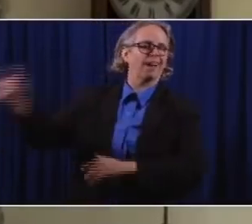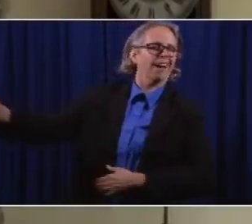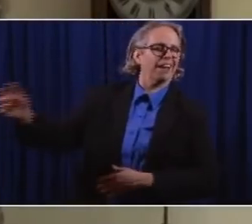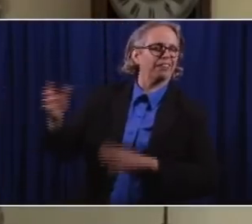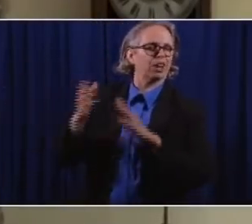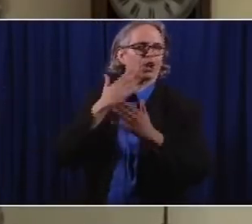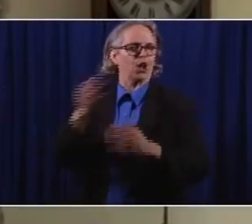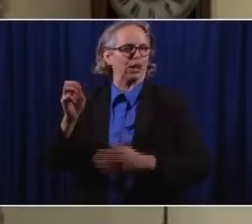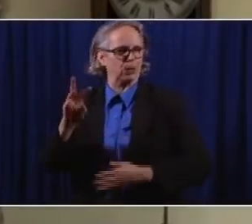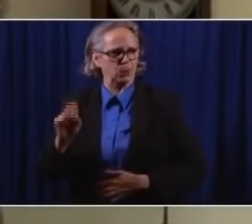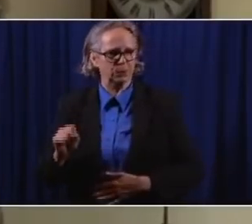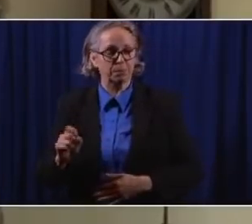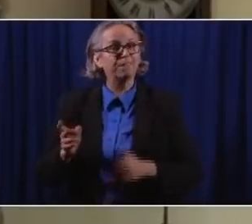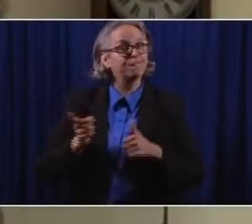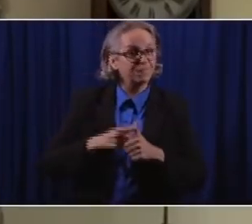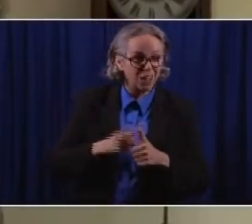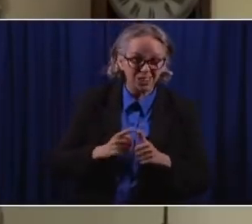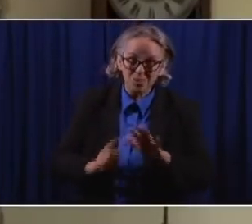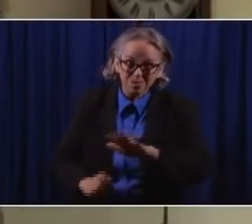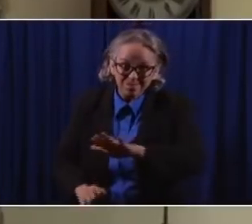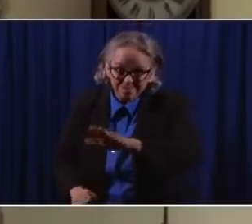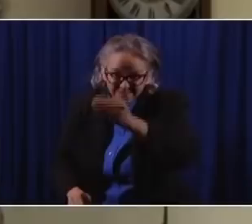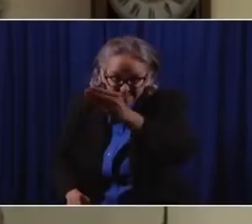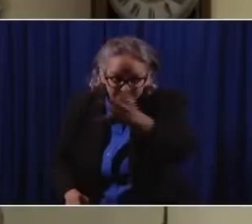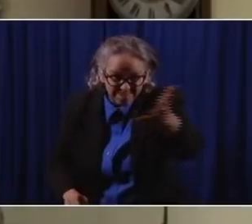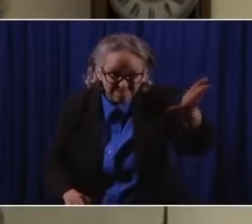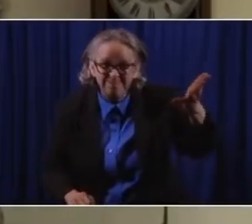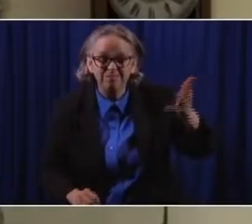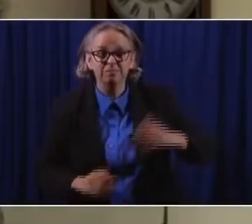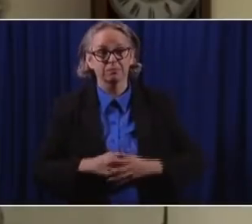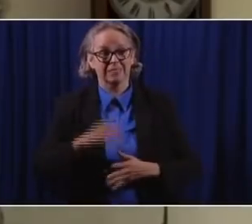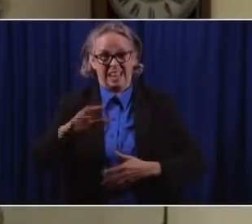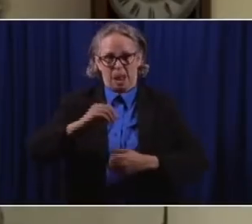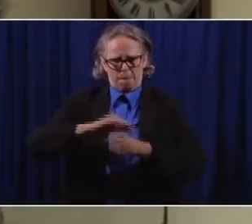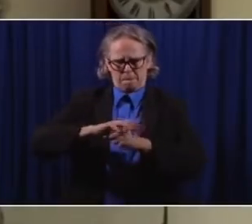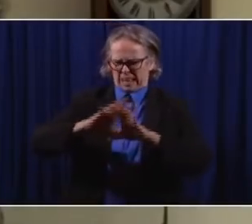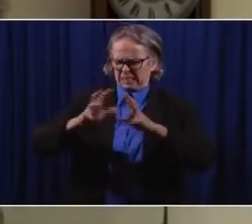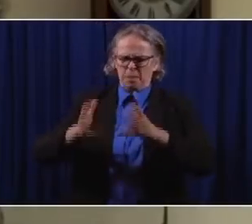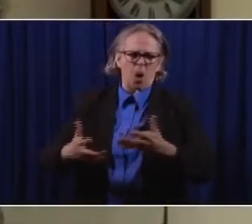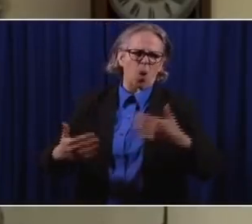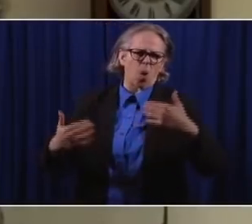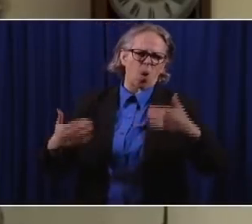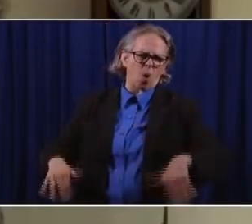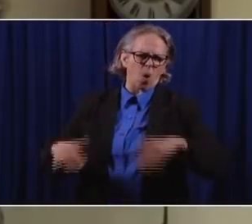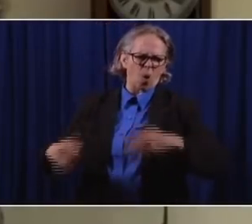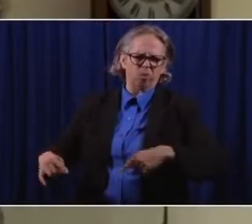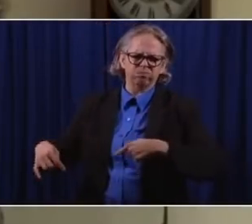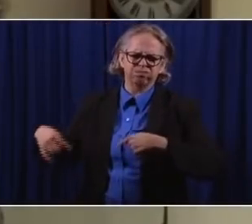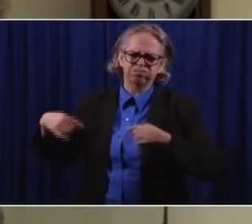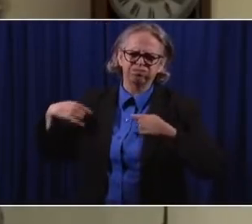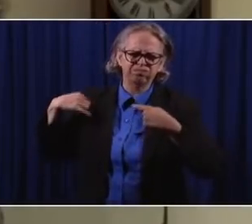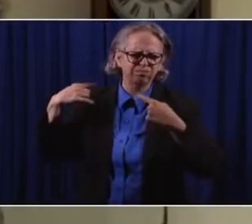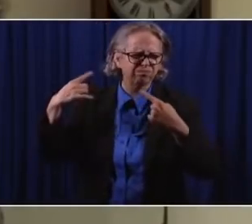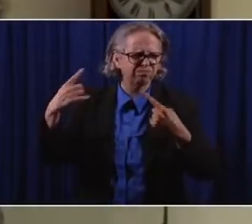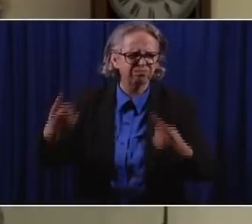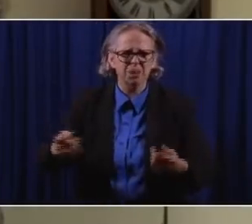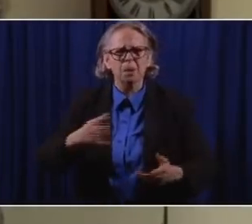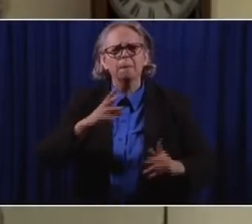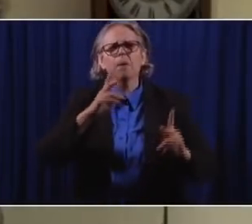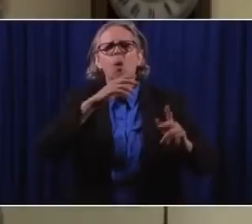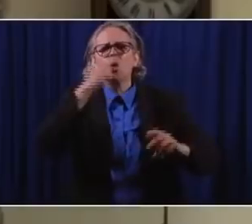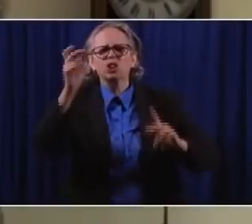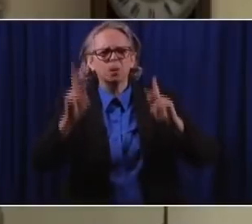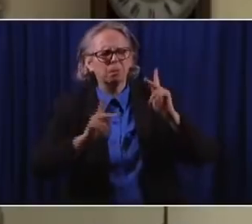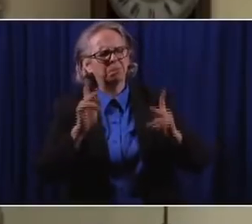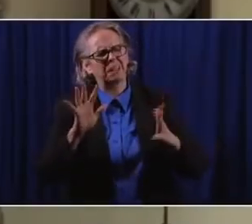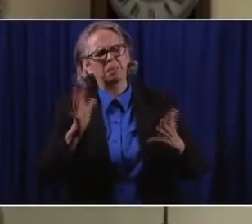here, throughout the pandemic, older Ohioans have certainly been particularly hard hit. Seniors